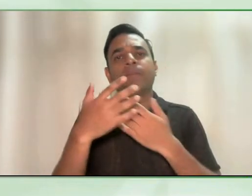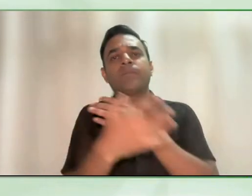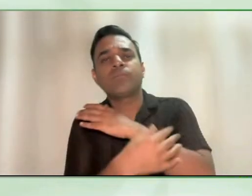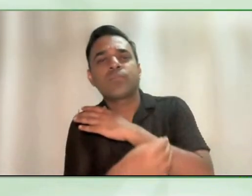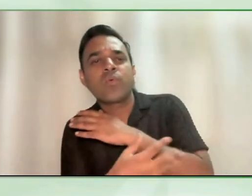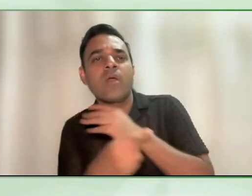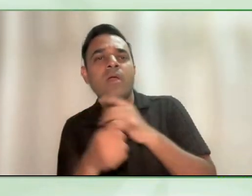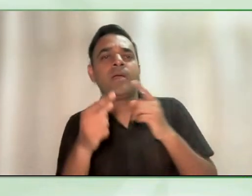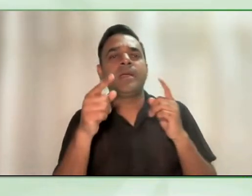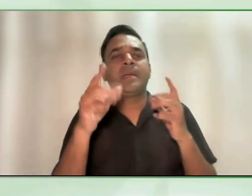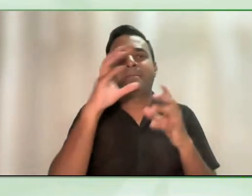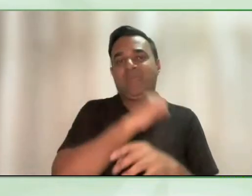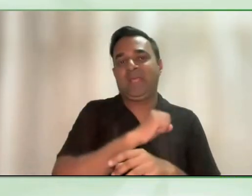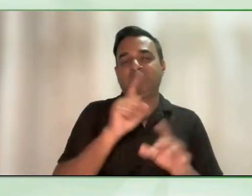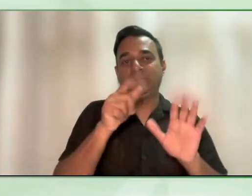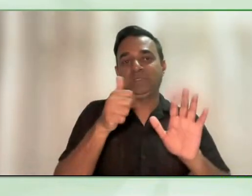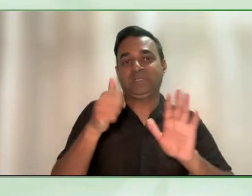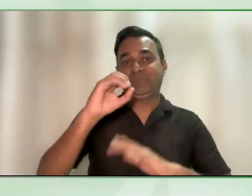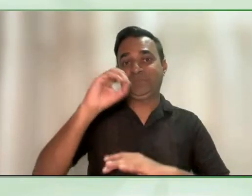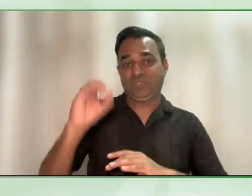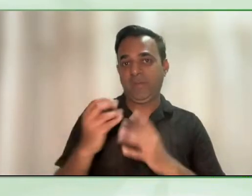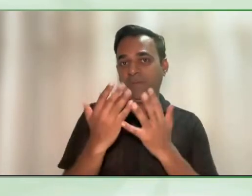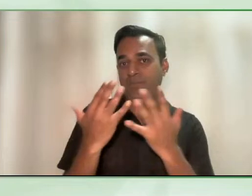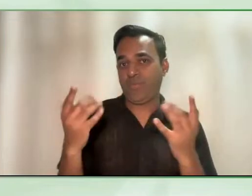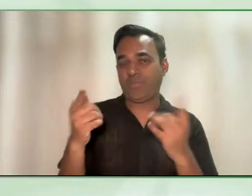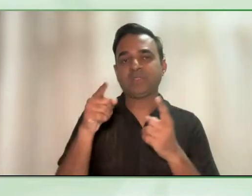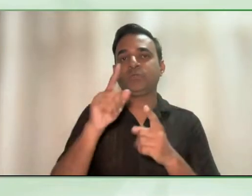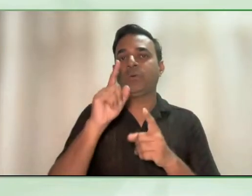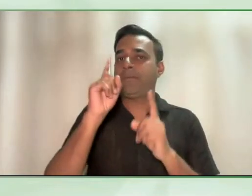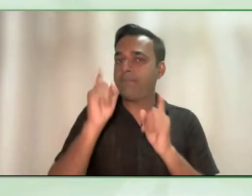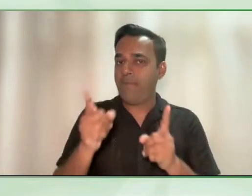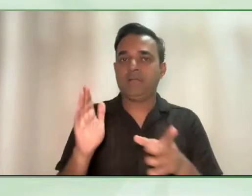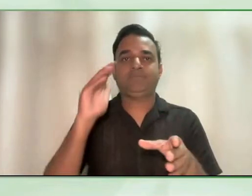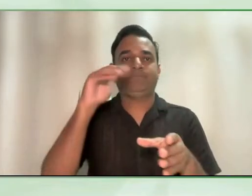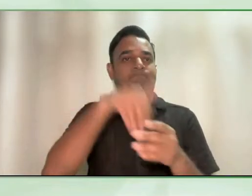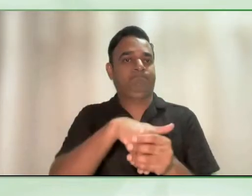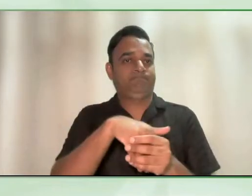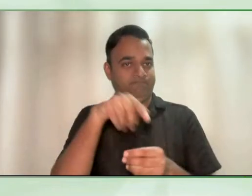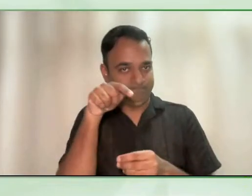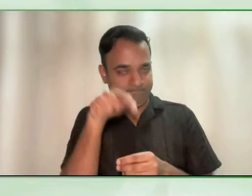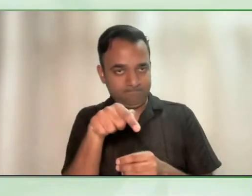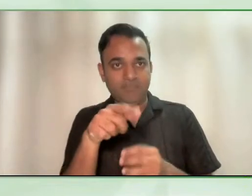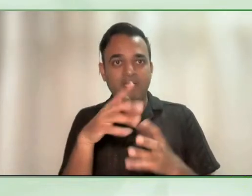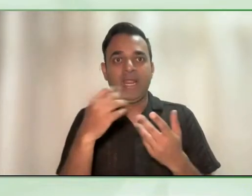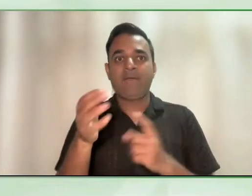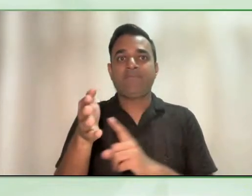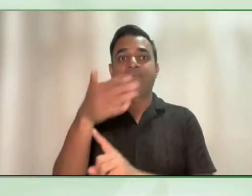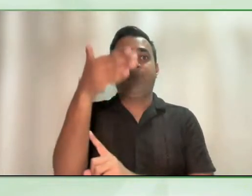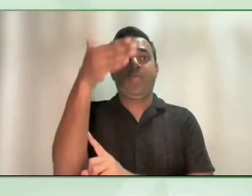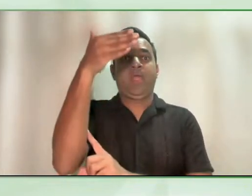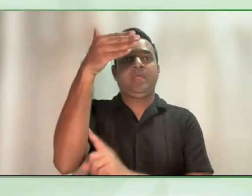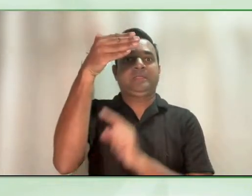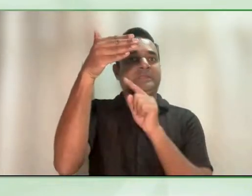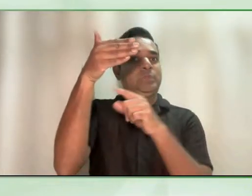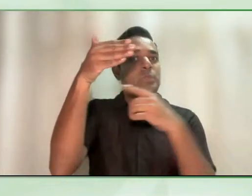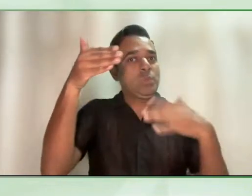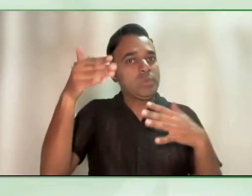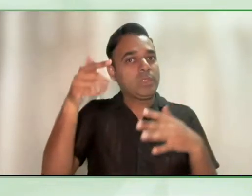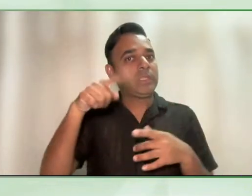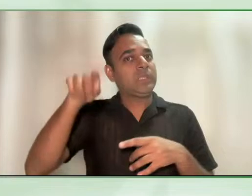determined contributions don't even have the word disability in it. And those that do, the 20 or so